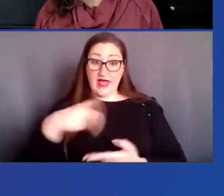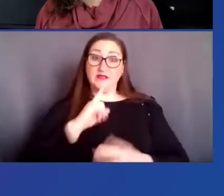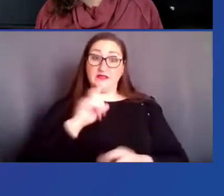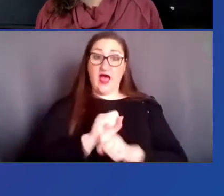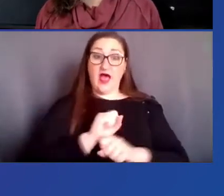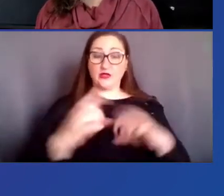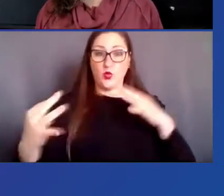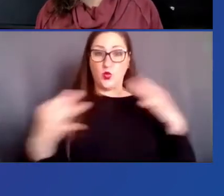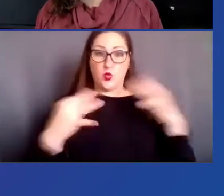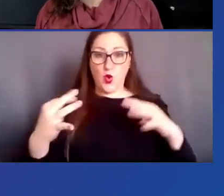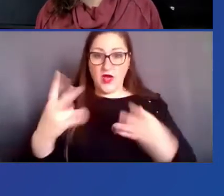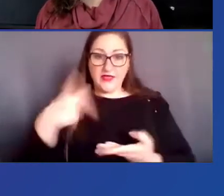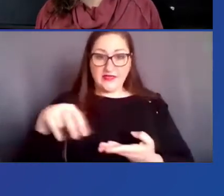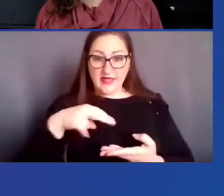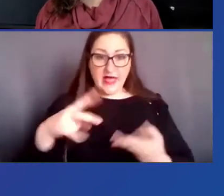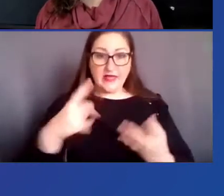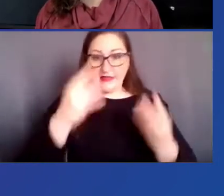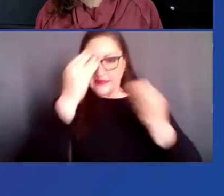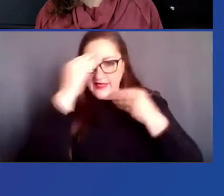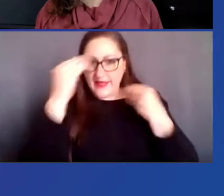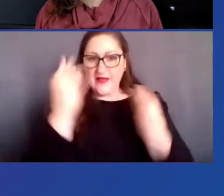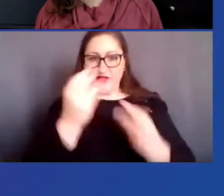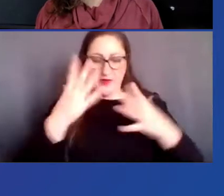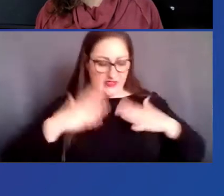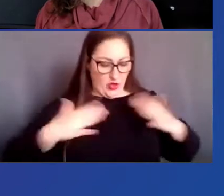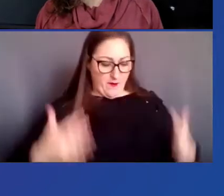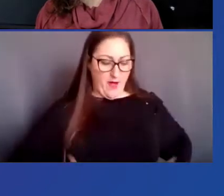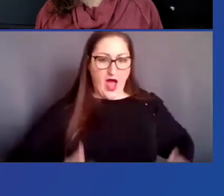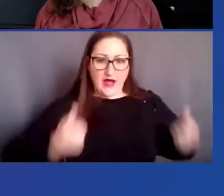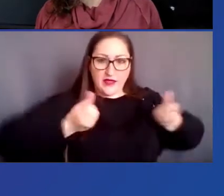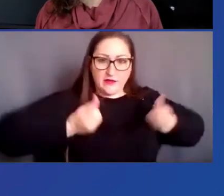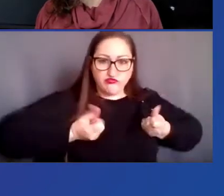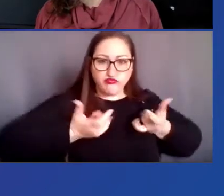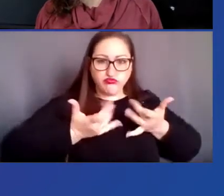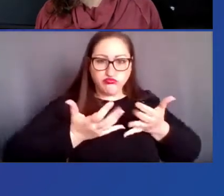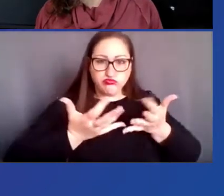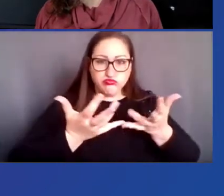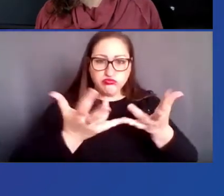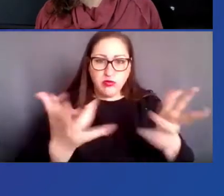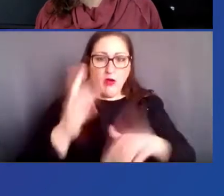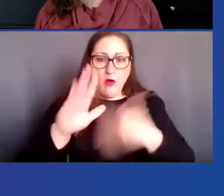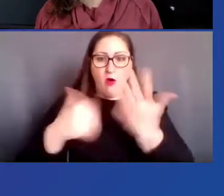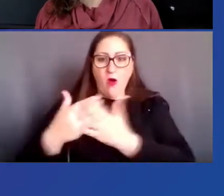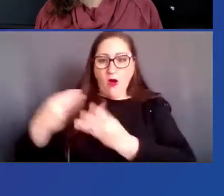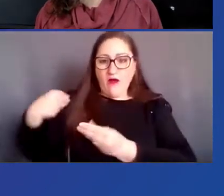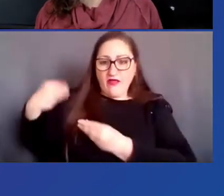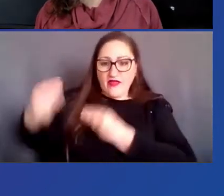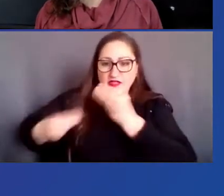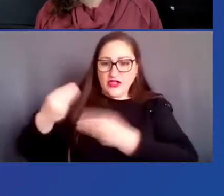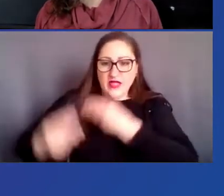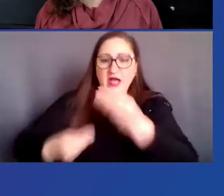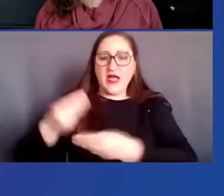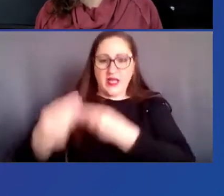the information that's coming out of our body, the embodiment of it, the genetical codes of it as war dance, recognizing